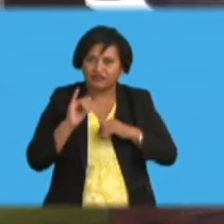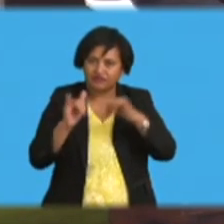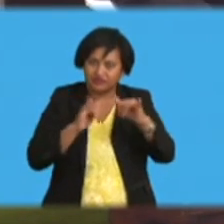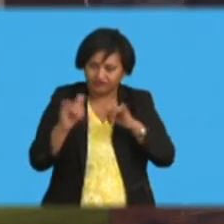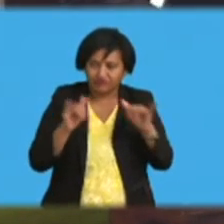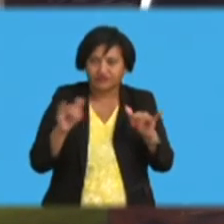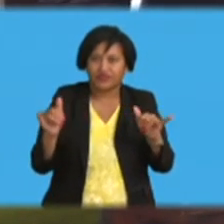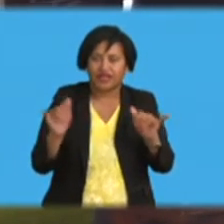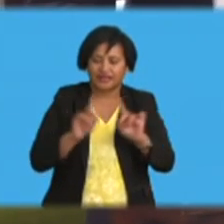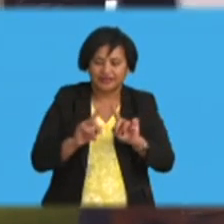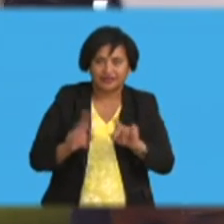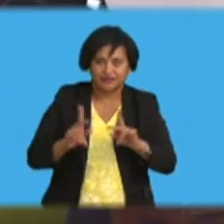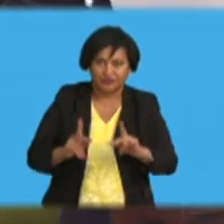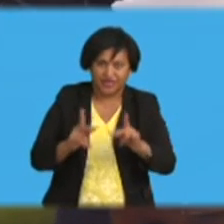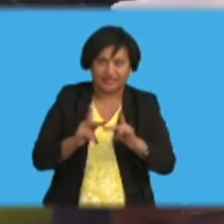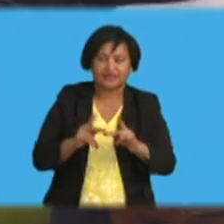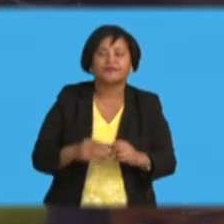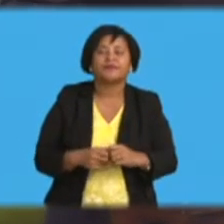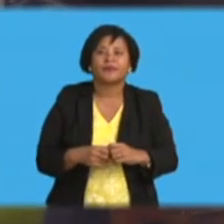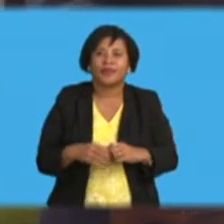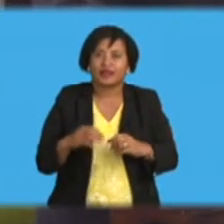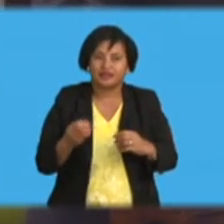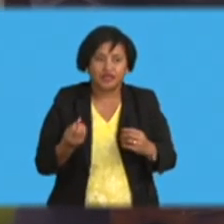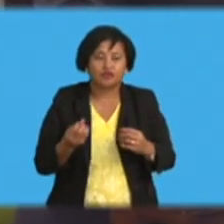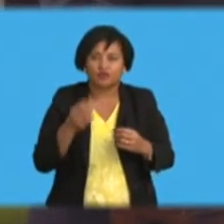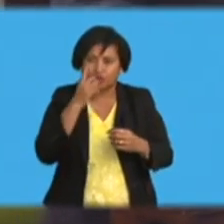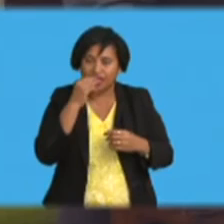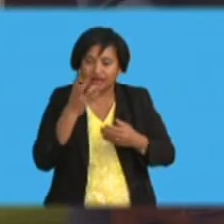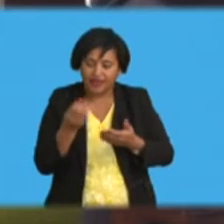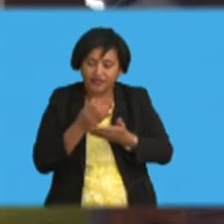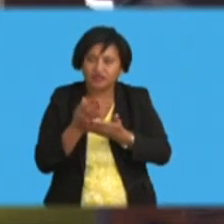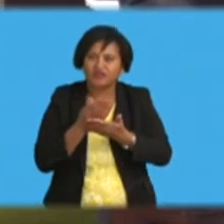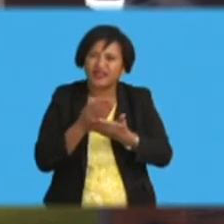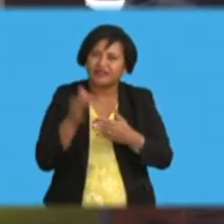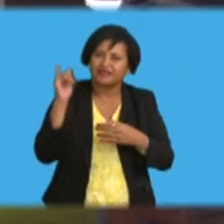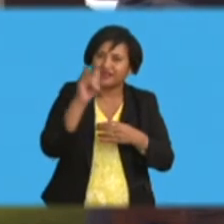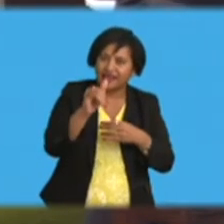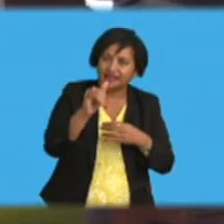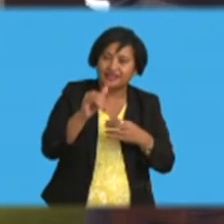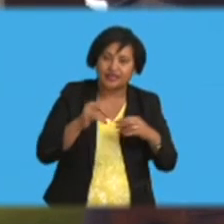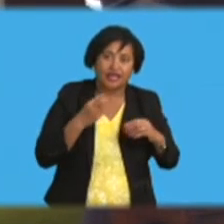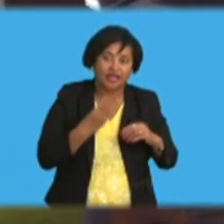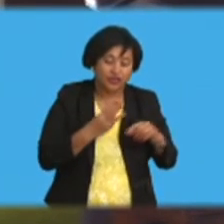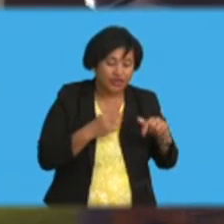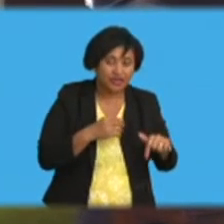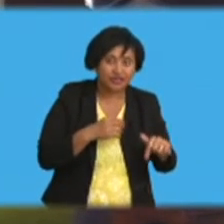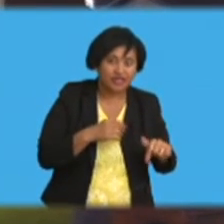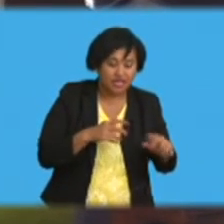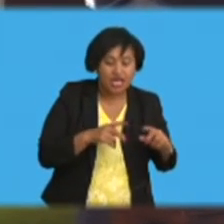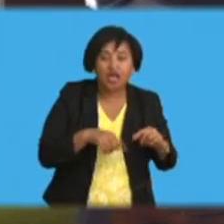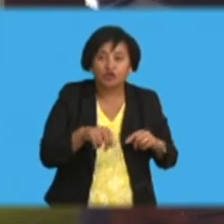April 2018, Madam Speaker. Of course, they can travel code-share flights between Nadi and the 3 domestic destinations, including